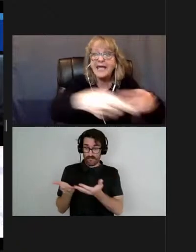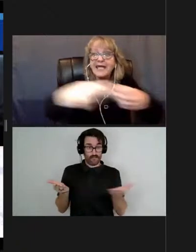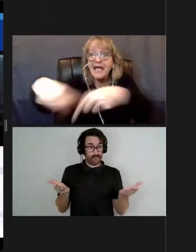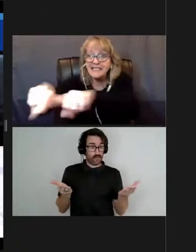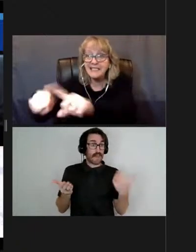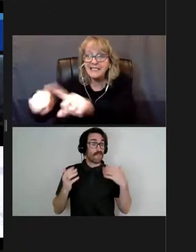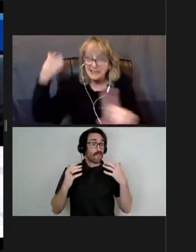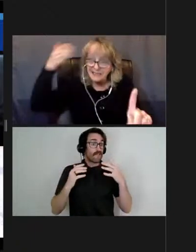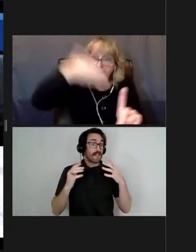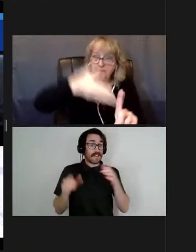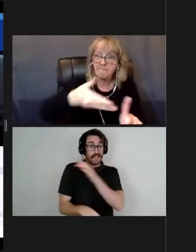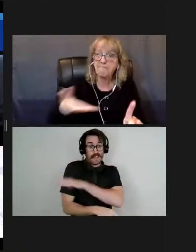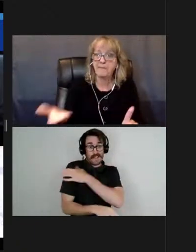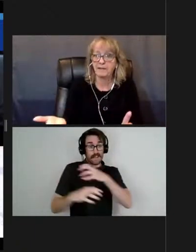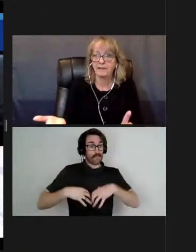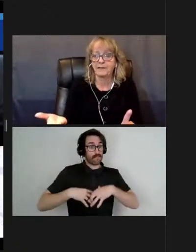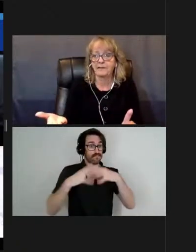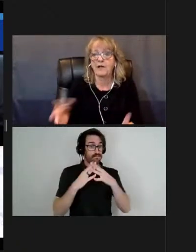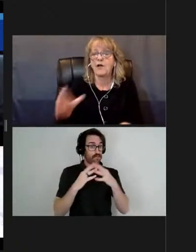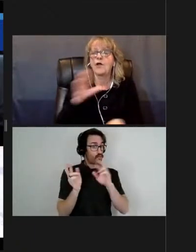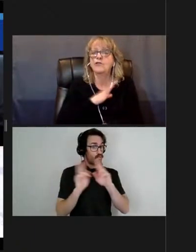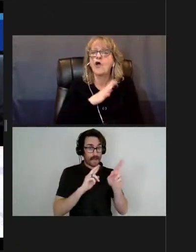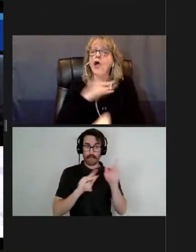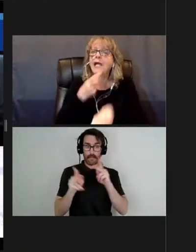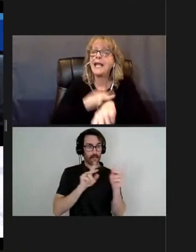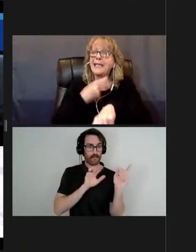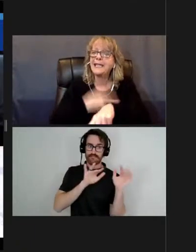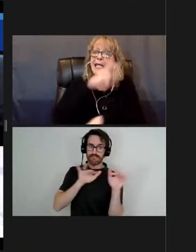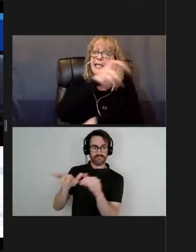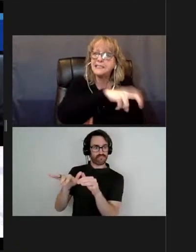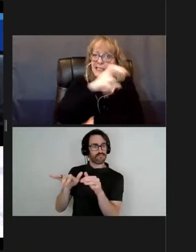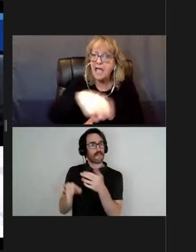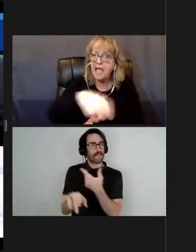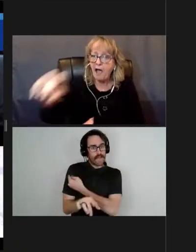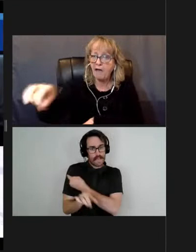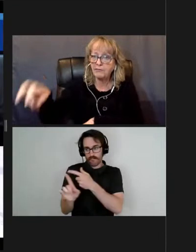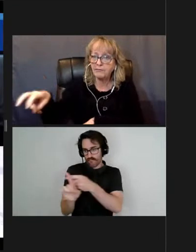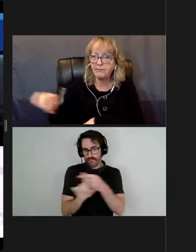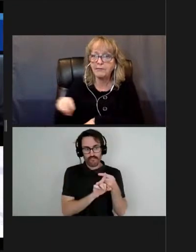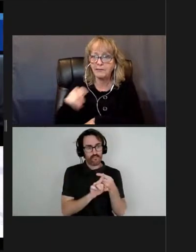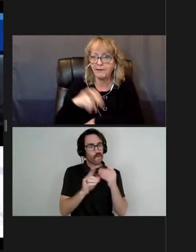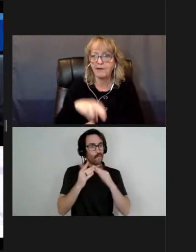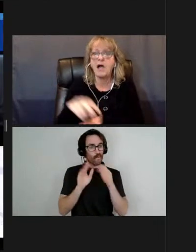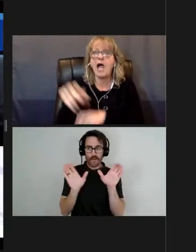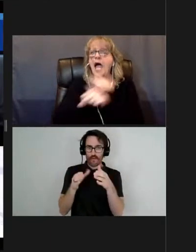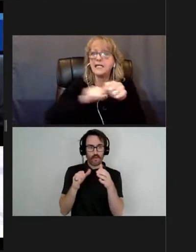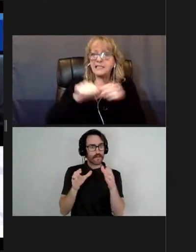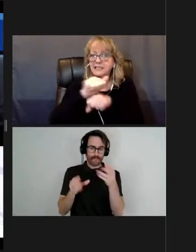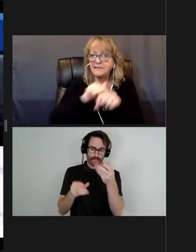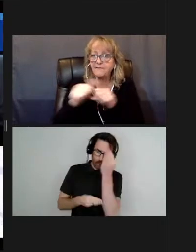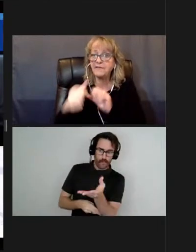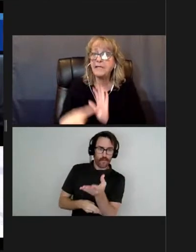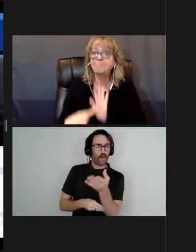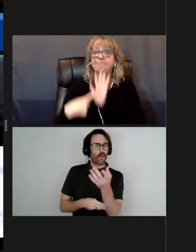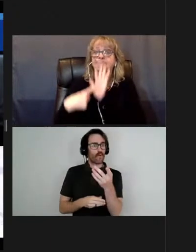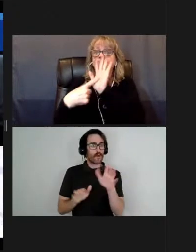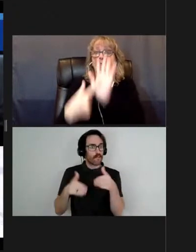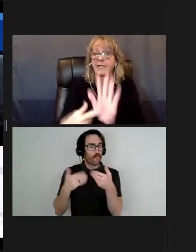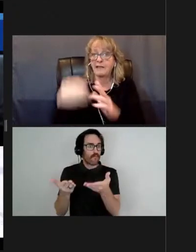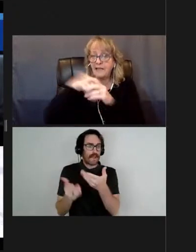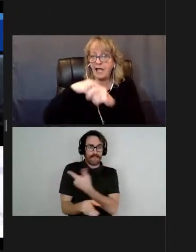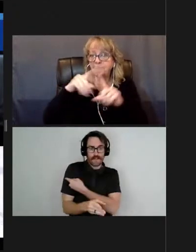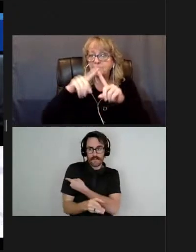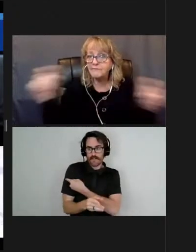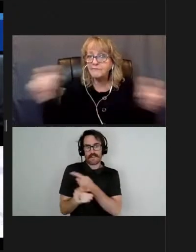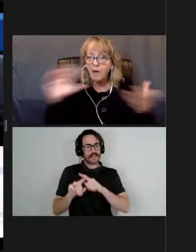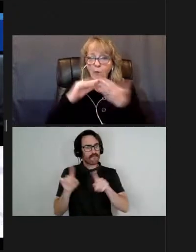pop-up clinics, having outreach to community groups, providing vaccine in different types of settings, trying